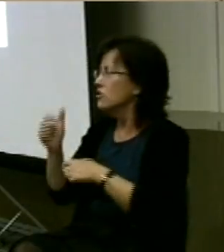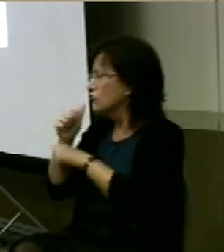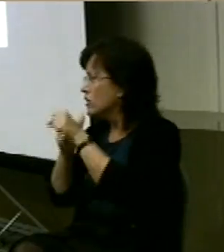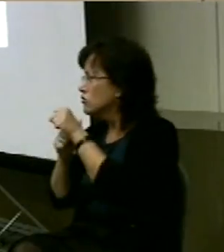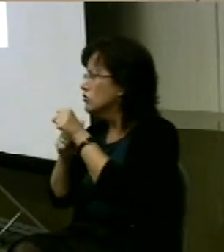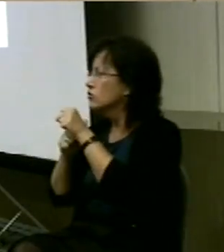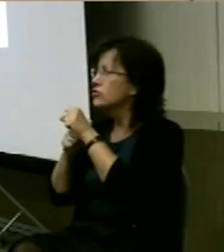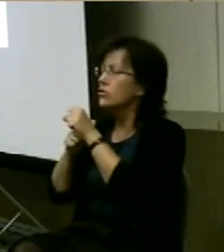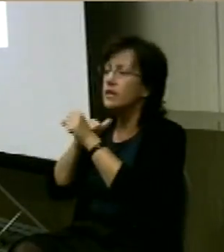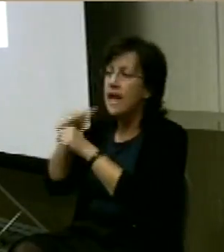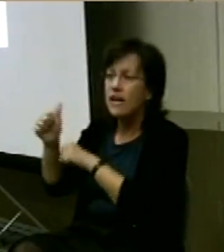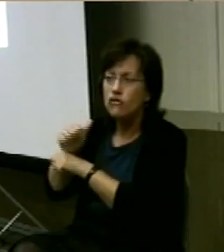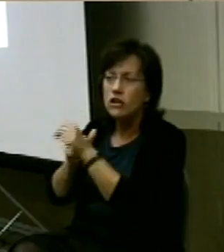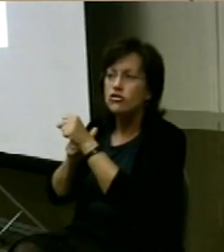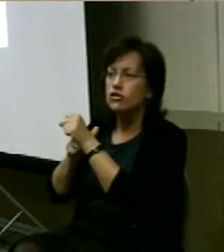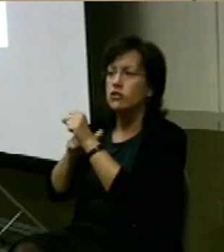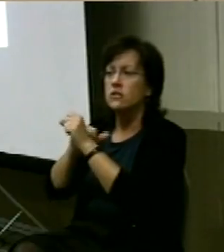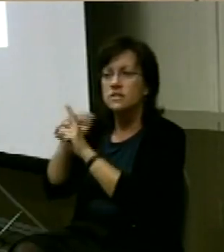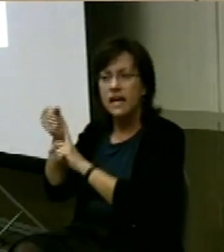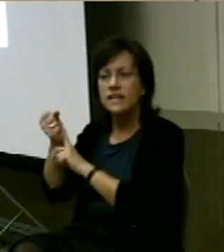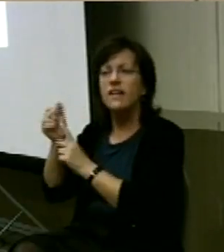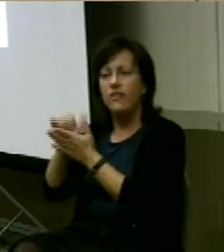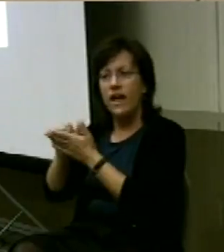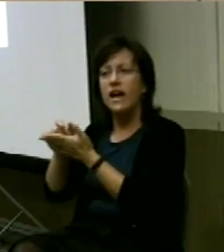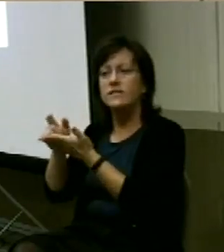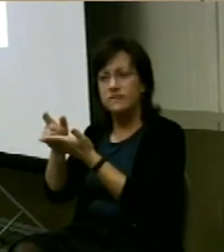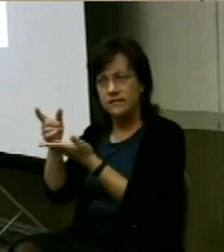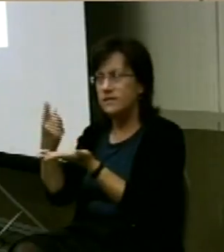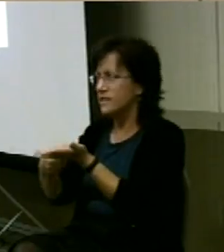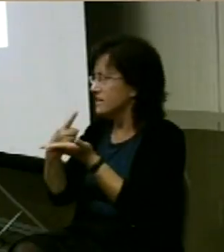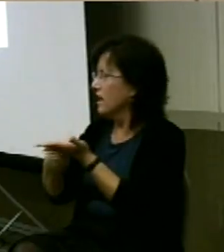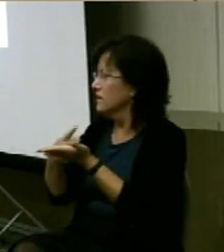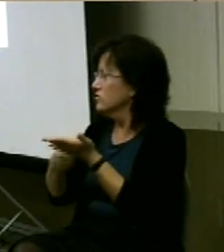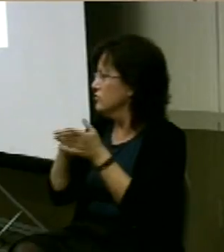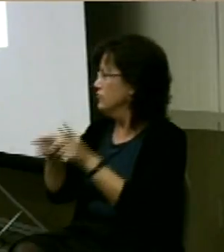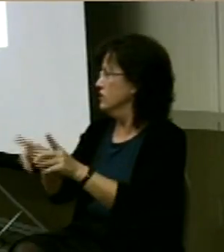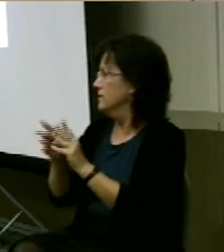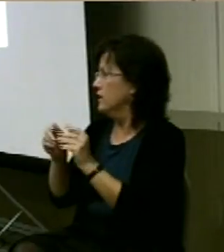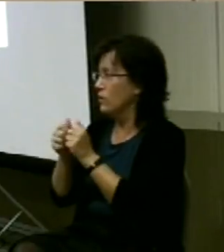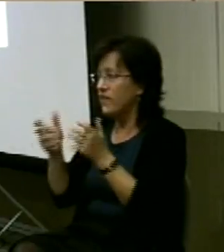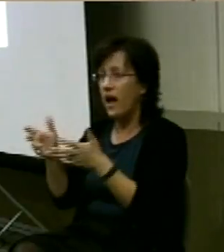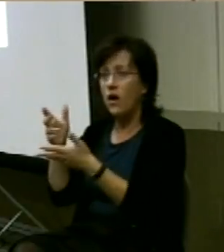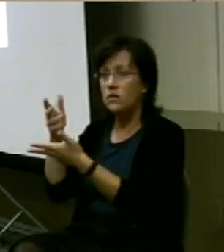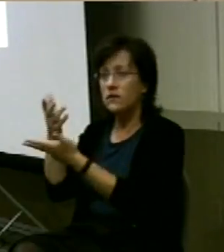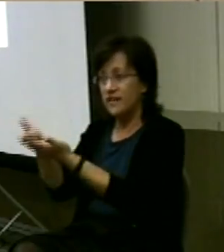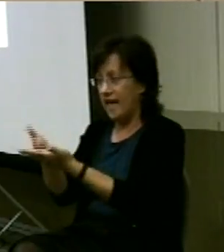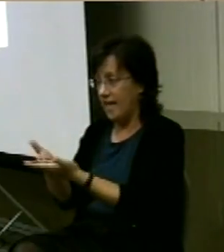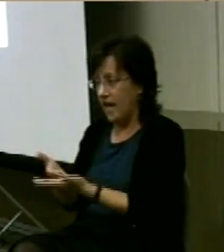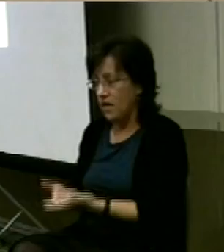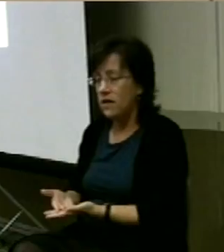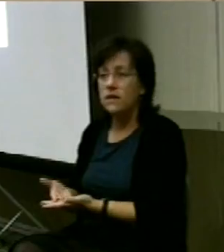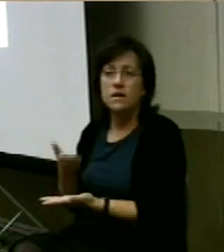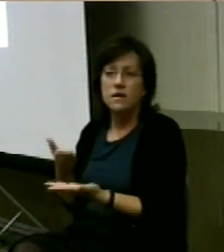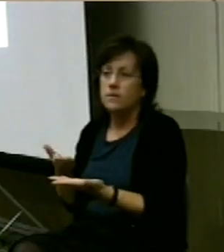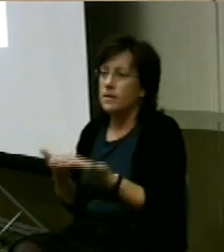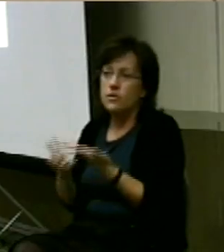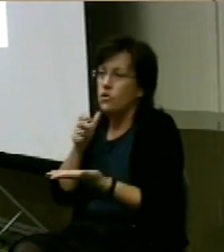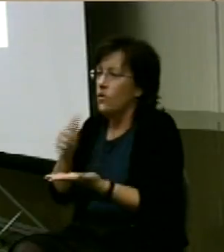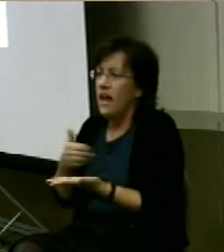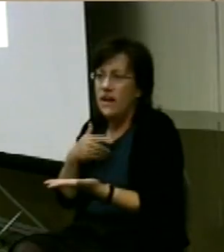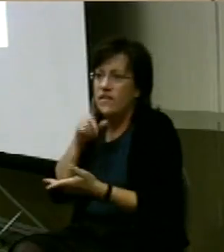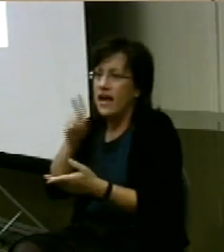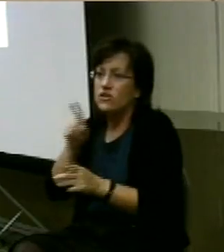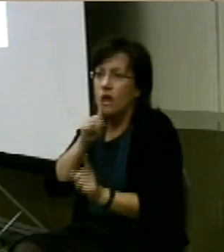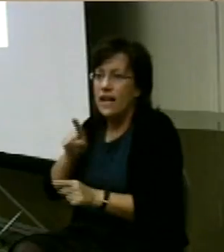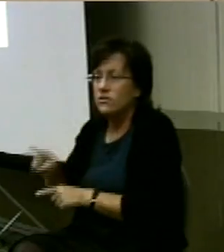are all conversations that we have at these meetings, and without this data, you might not have the actual answers to that. You know, a lot